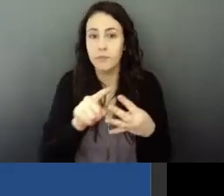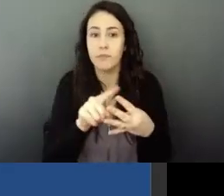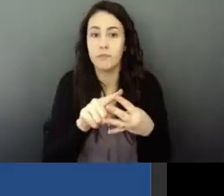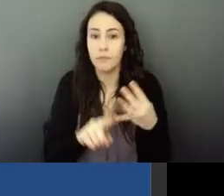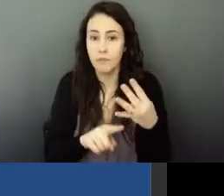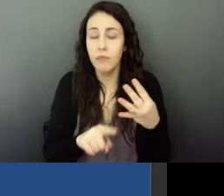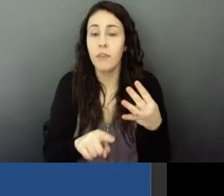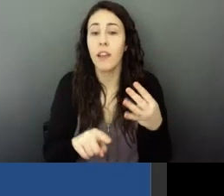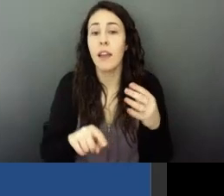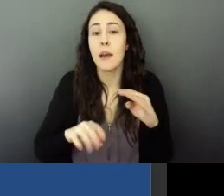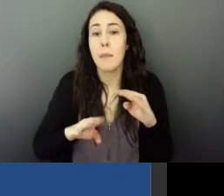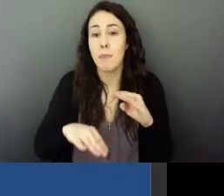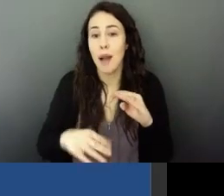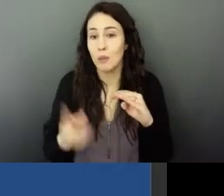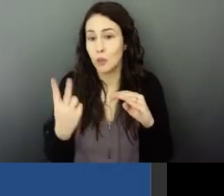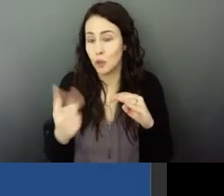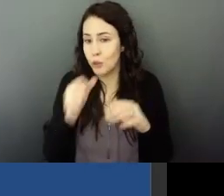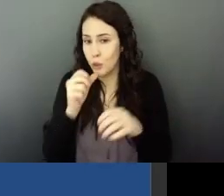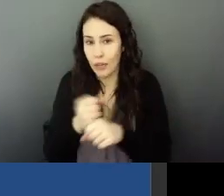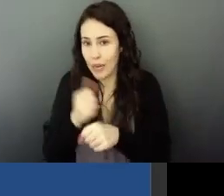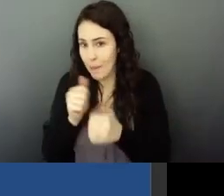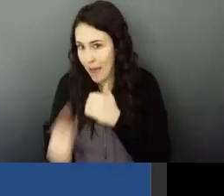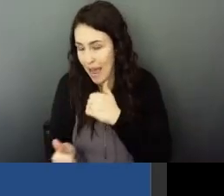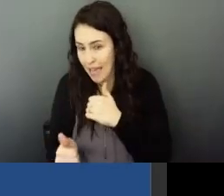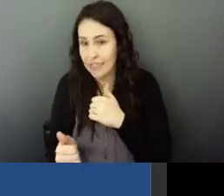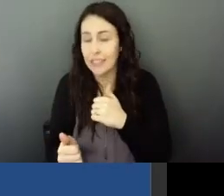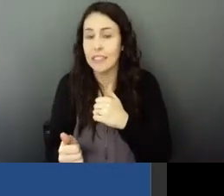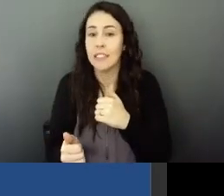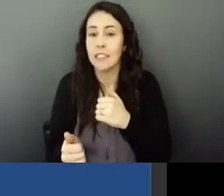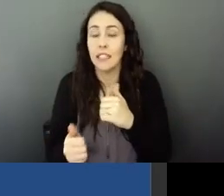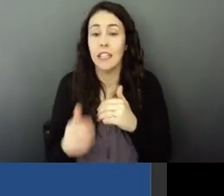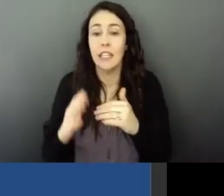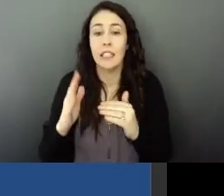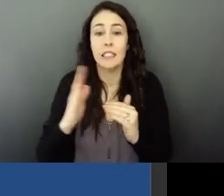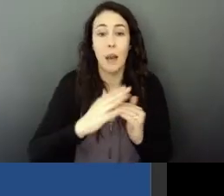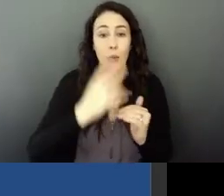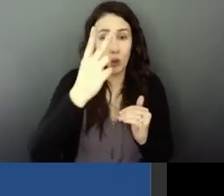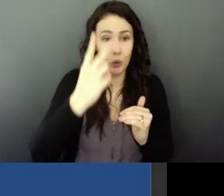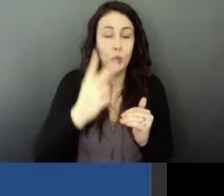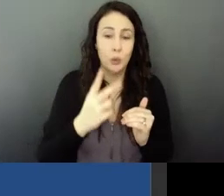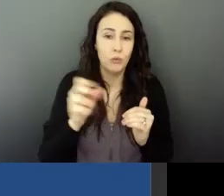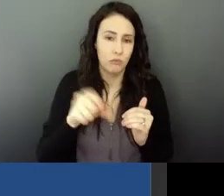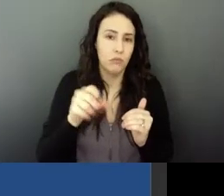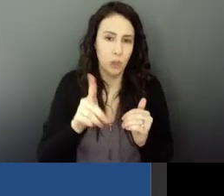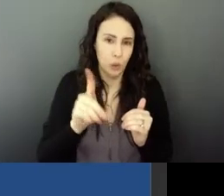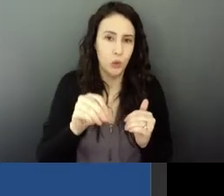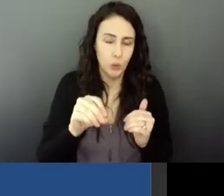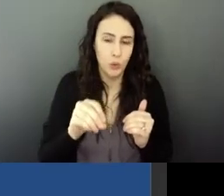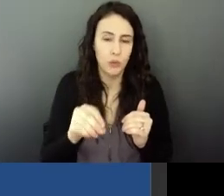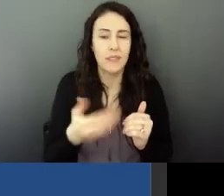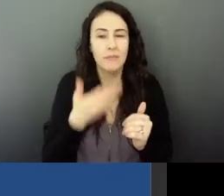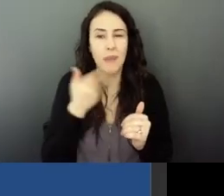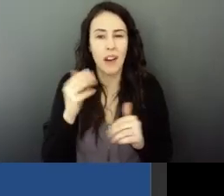pass, and then with the top 2, you do. And it's a lot better than grades with the rubric, because you either met